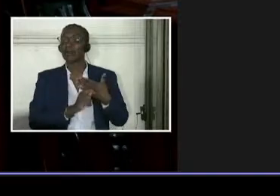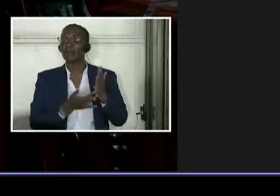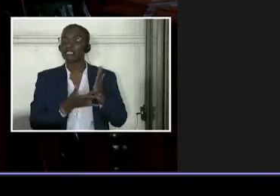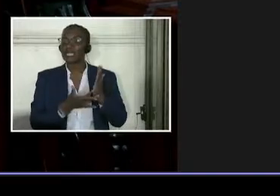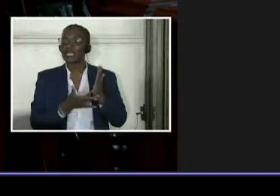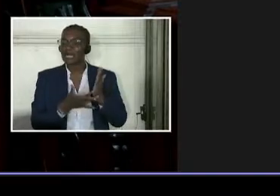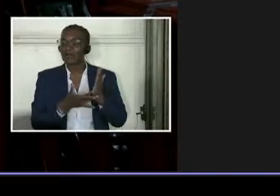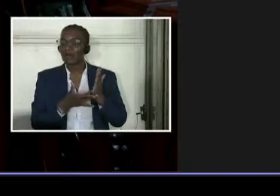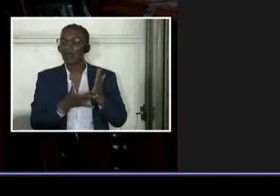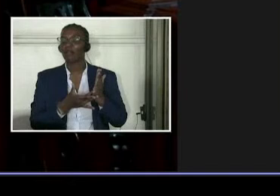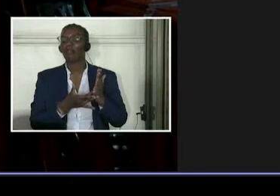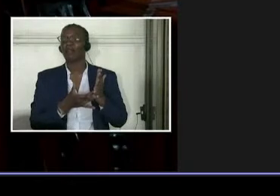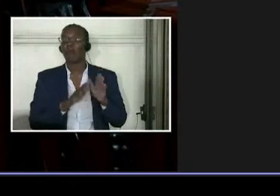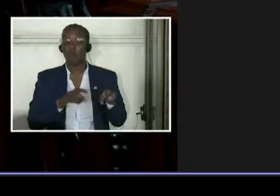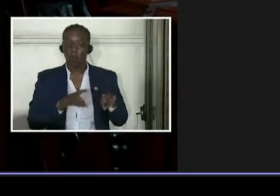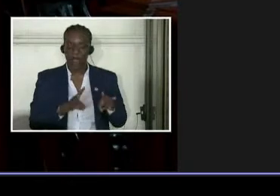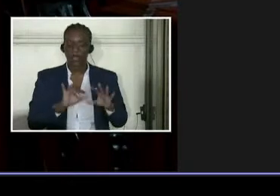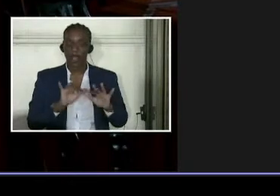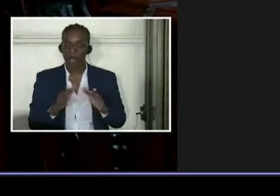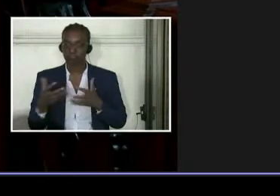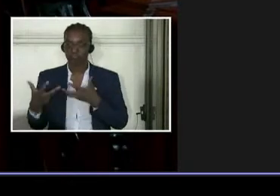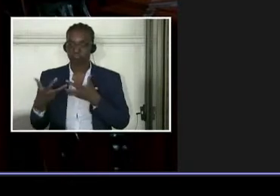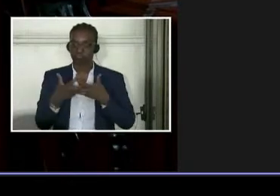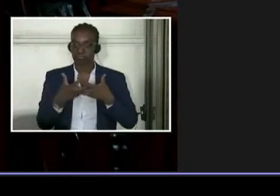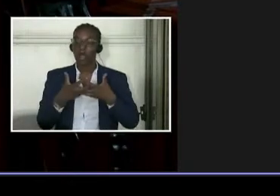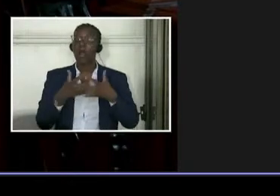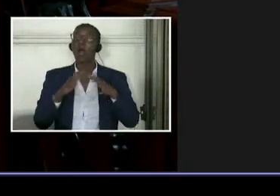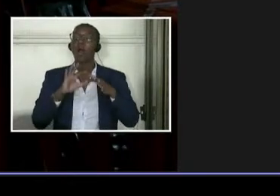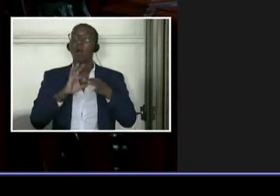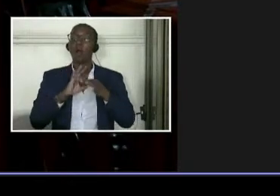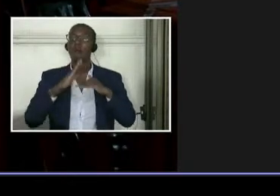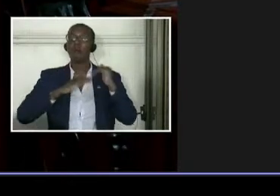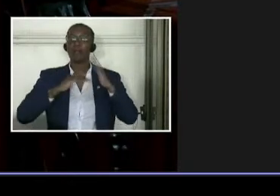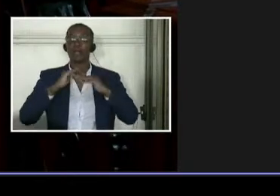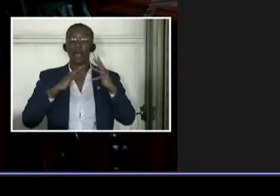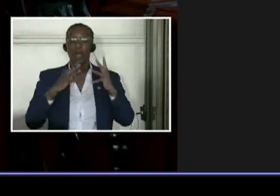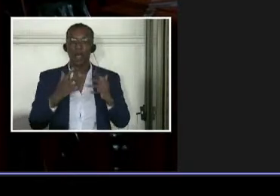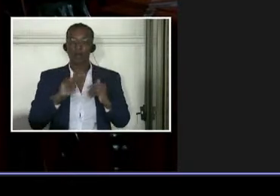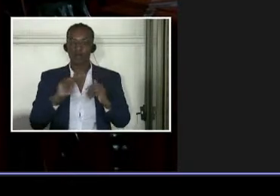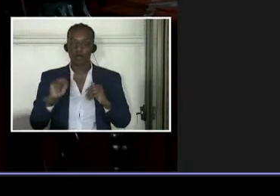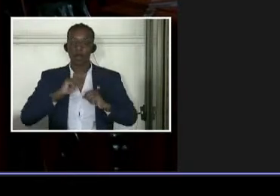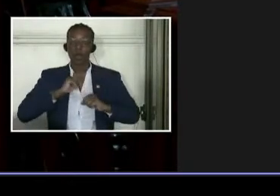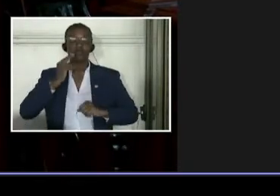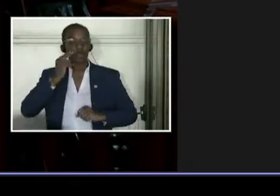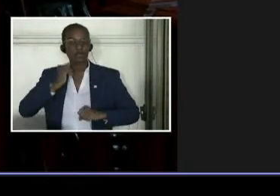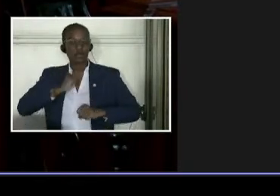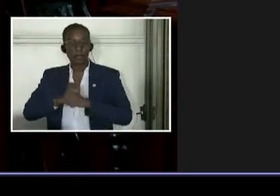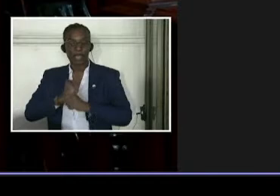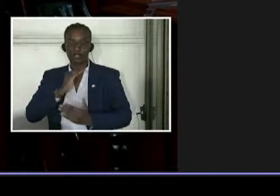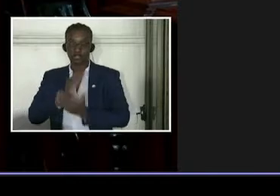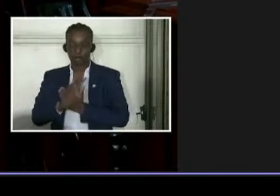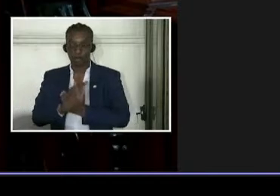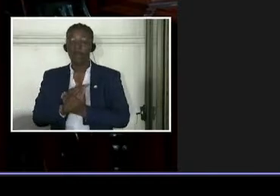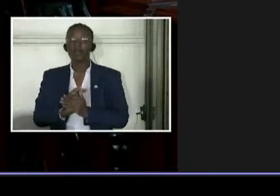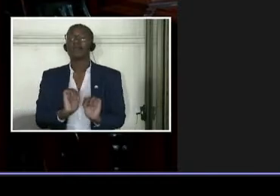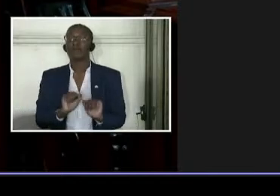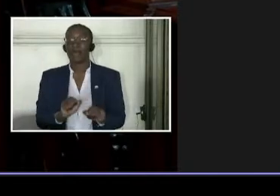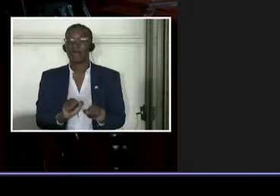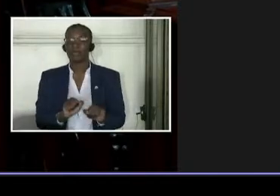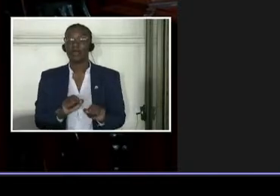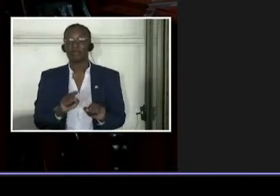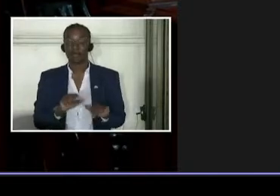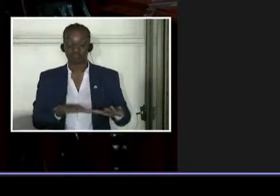Construction methodologies in collaborating with the National Home Builders Registration Council. We are trying to make sure that indeed